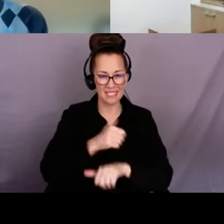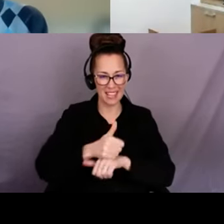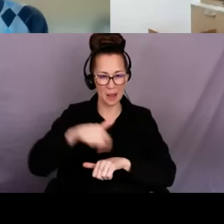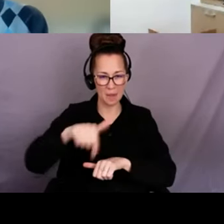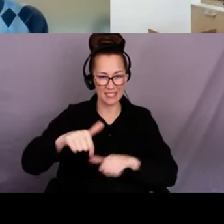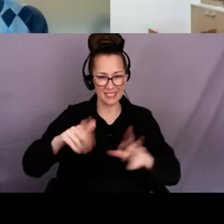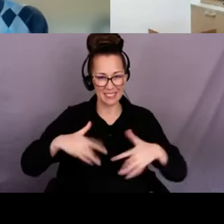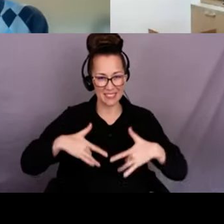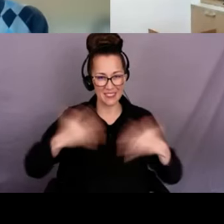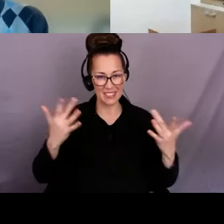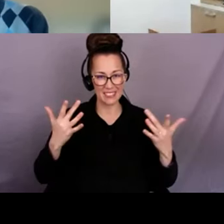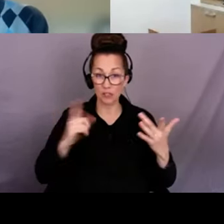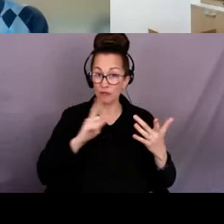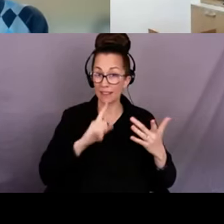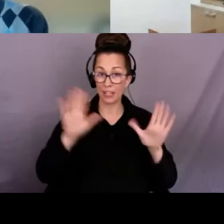a very good evening.